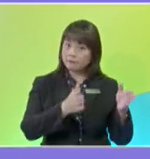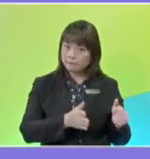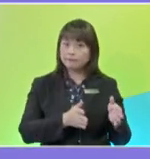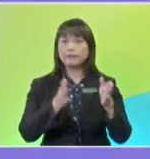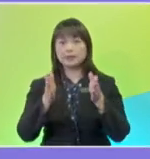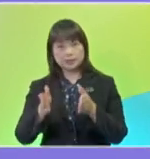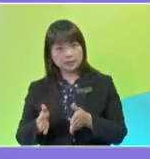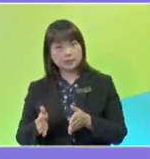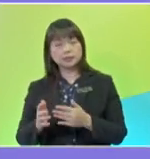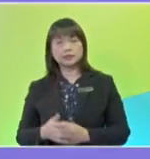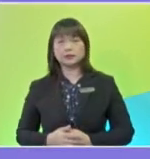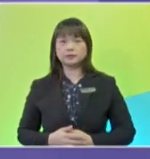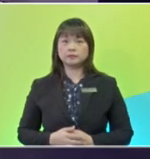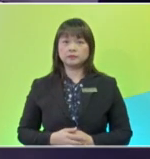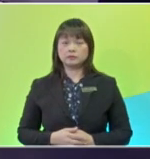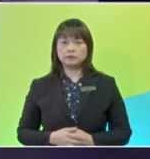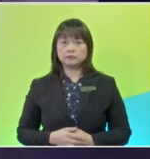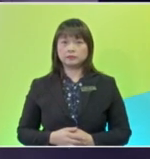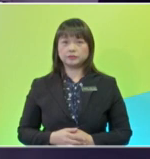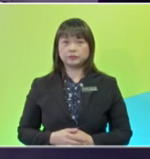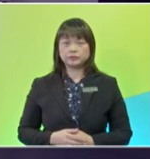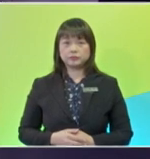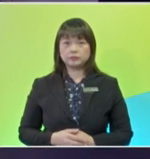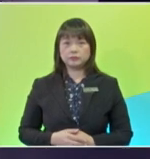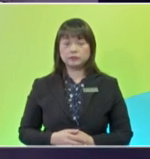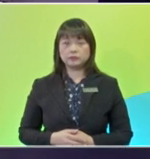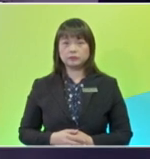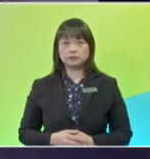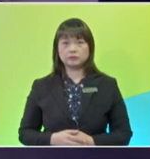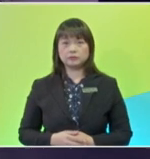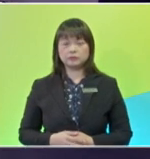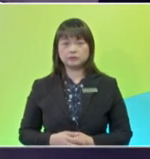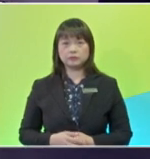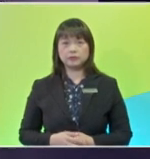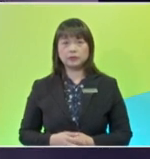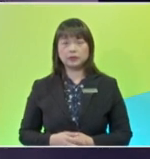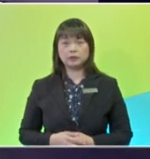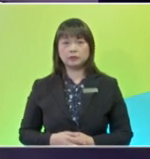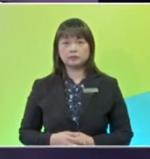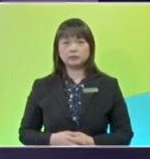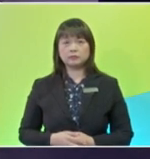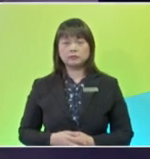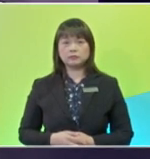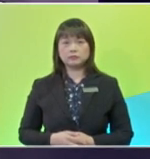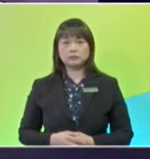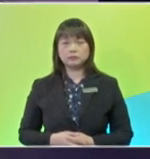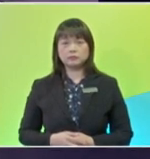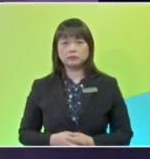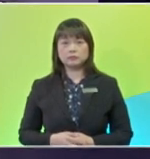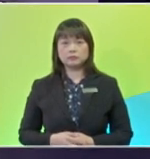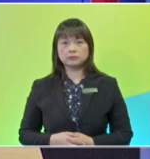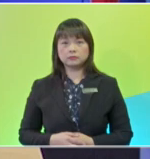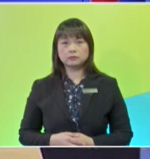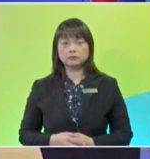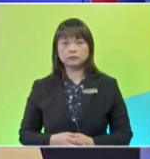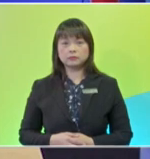Phase, it's not okay. Like the phase like. Okay, so different, and that means it's a like situation, like yes. A, yes. Okay. Okay. So the phases, we